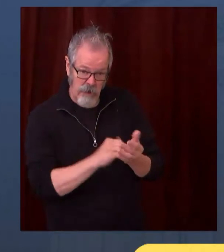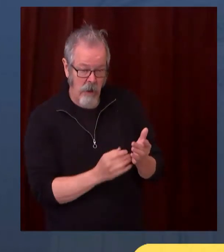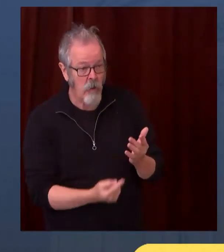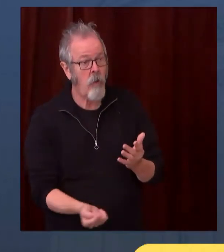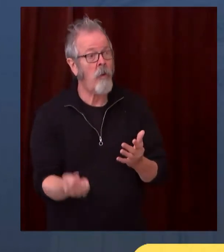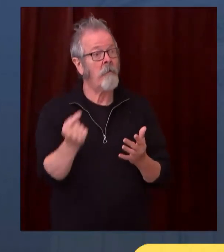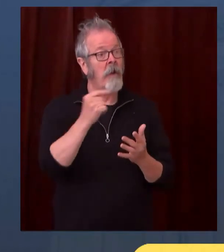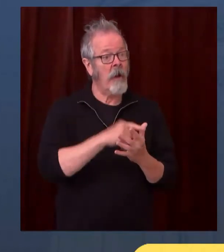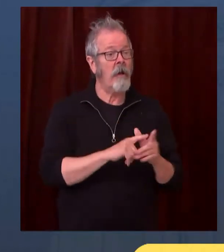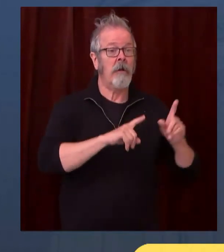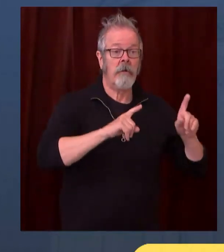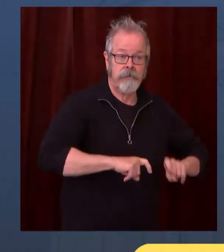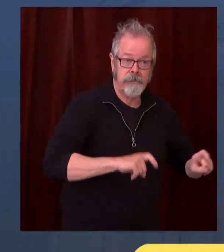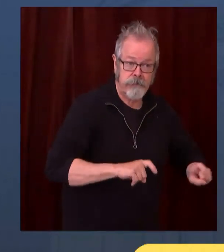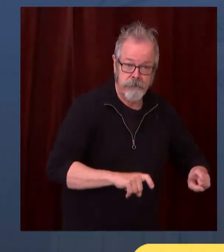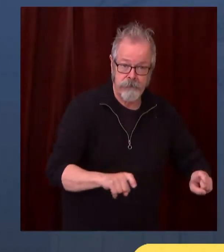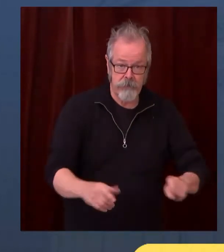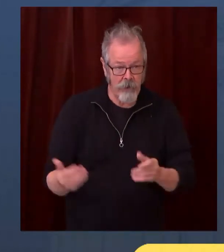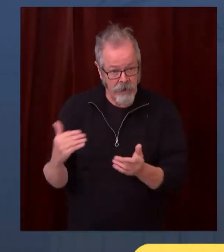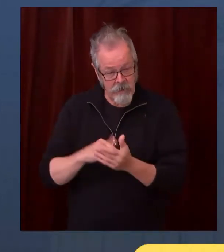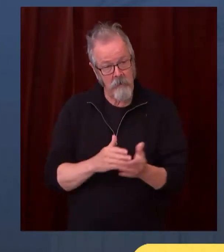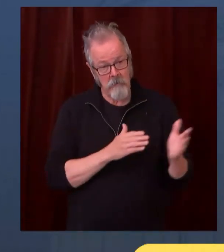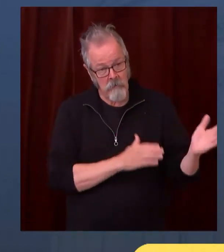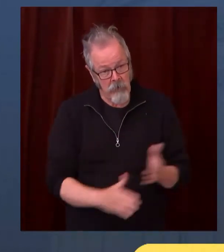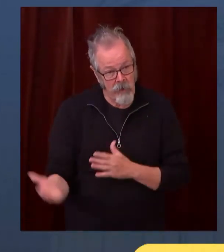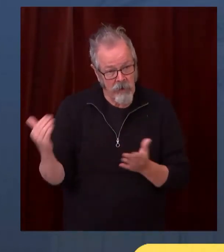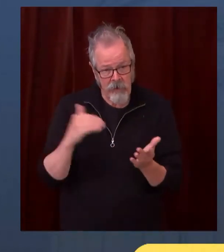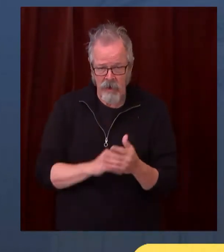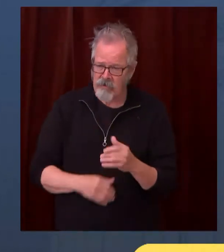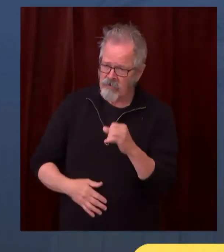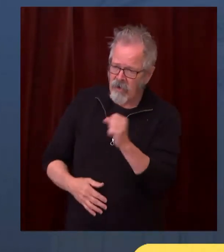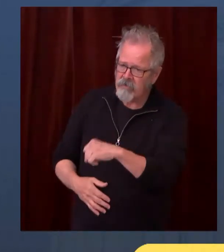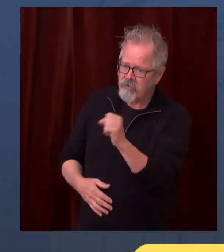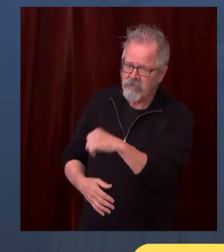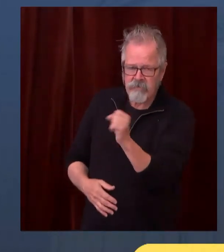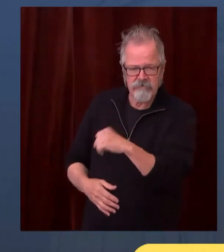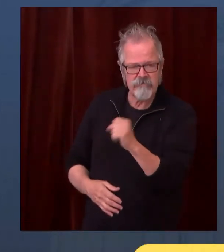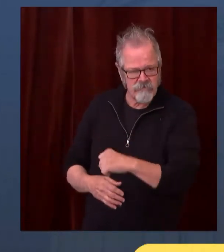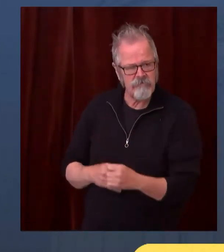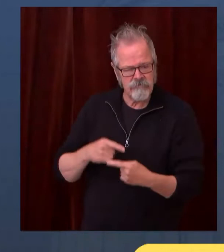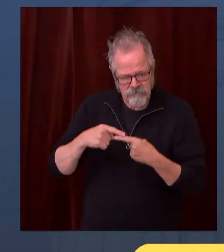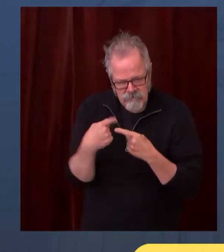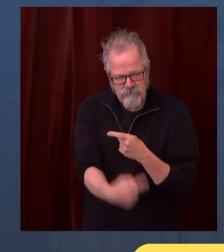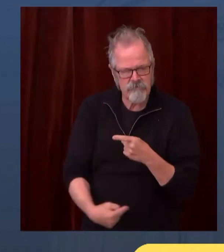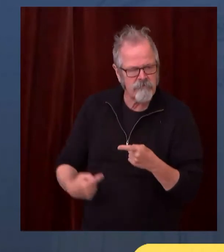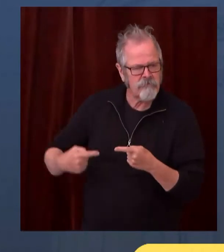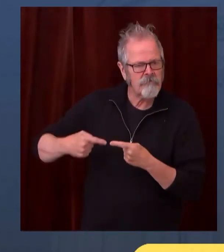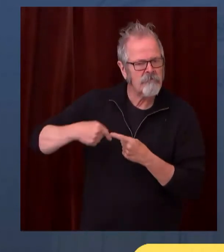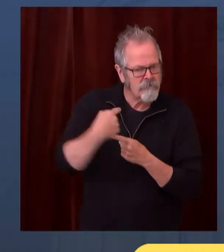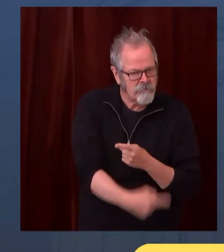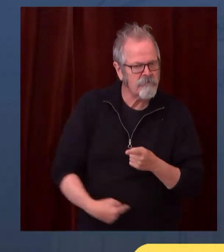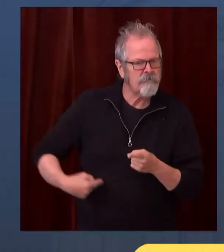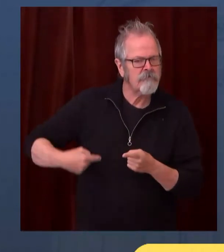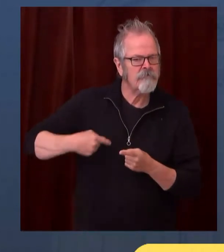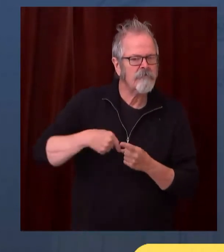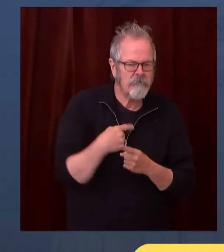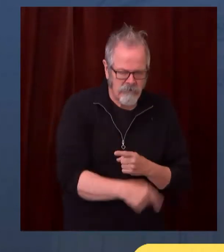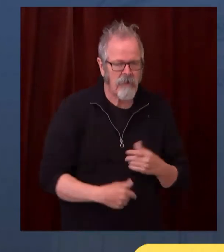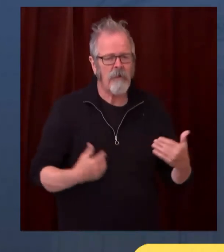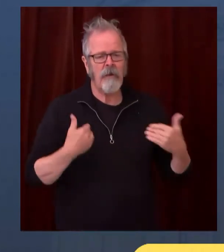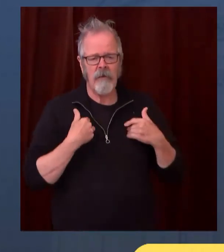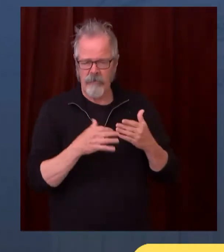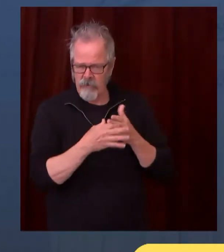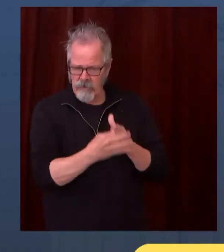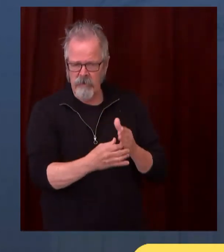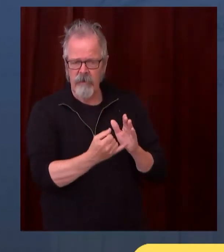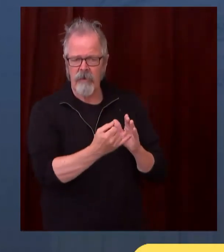Yes, we are planning on testing. There are multiple protocols and guidelines associated with those. Bill Moss, could